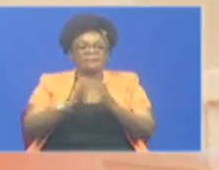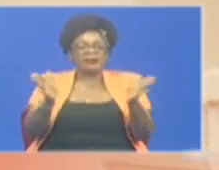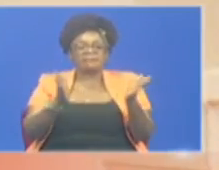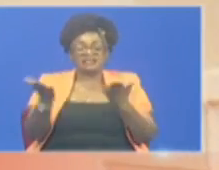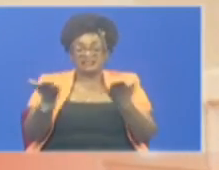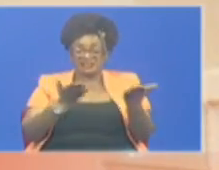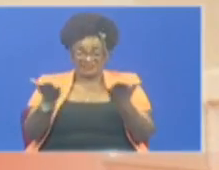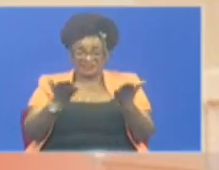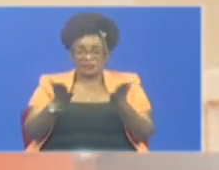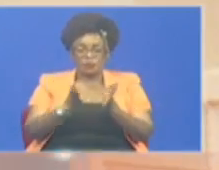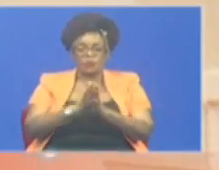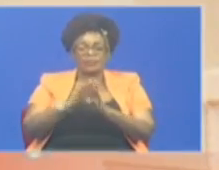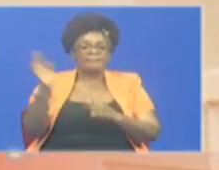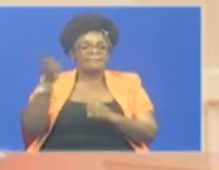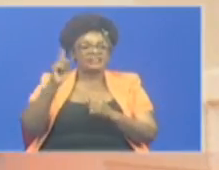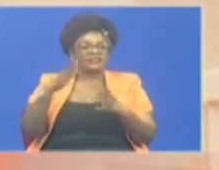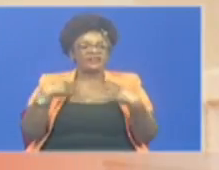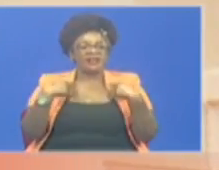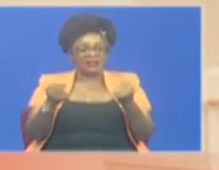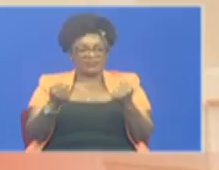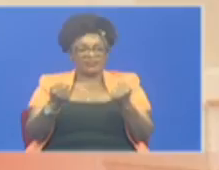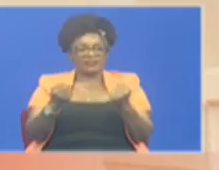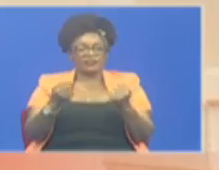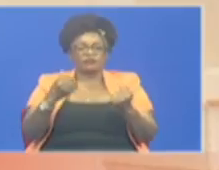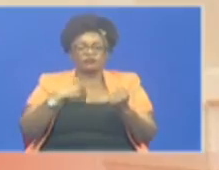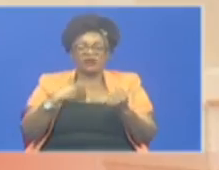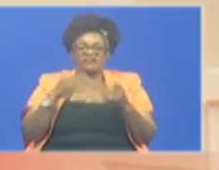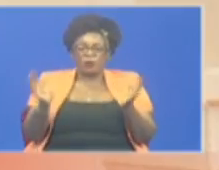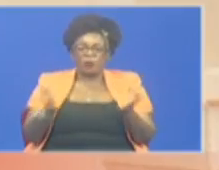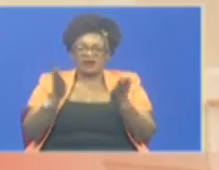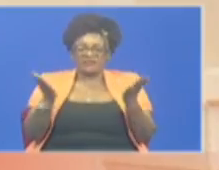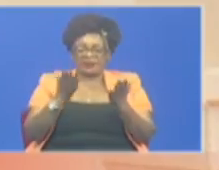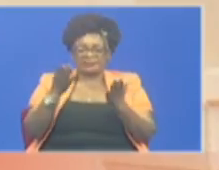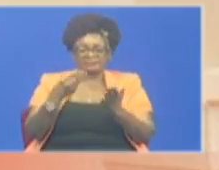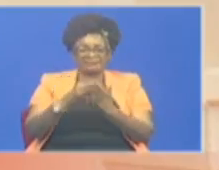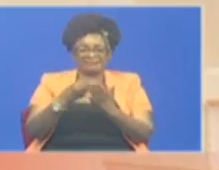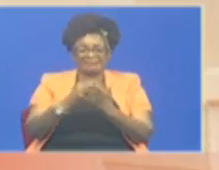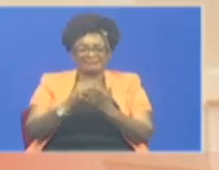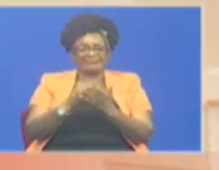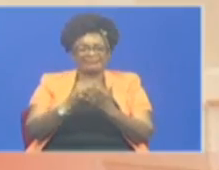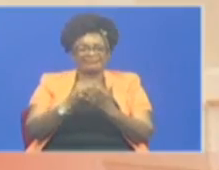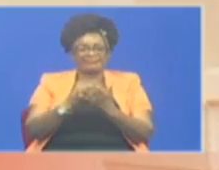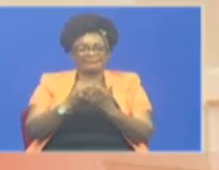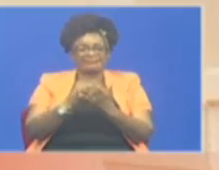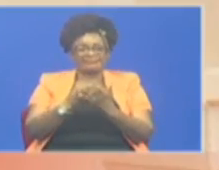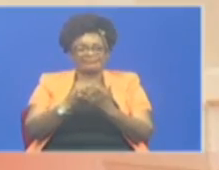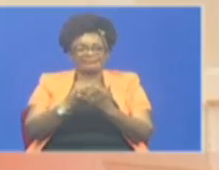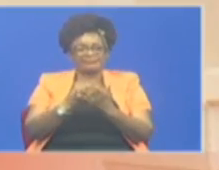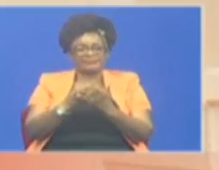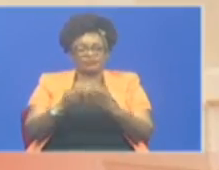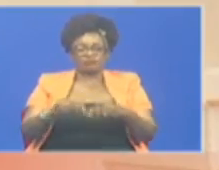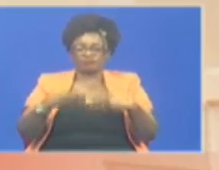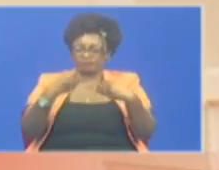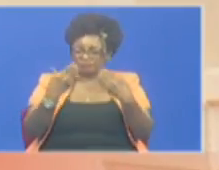of Health to develop a welfare package to cushion these